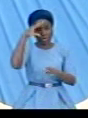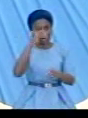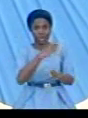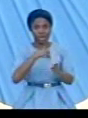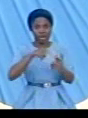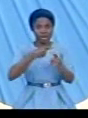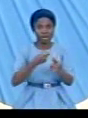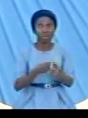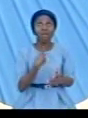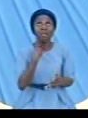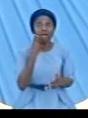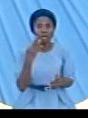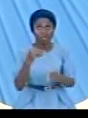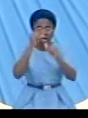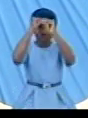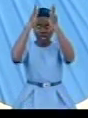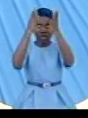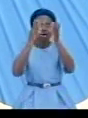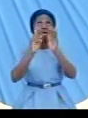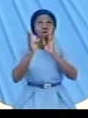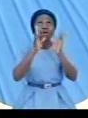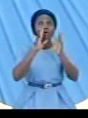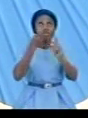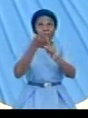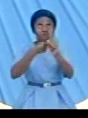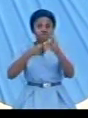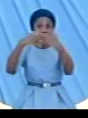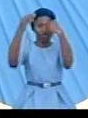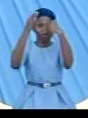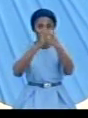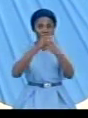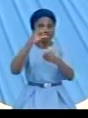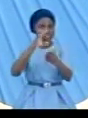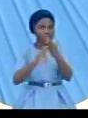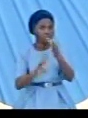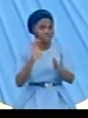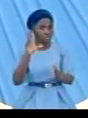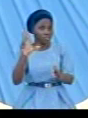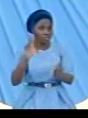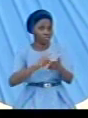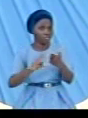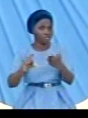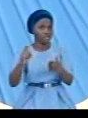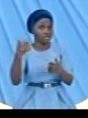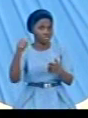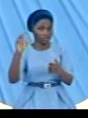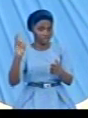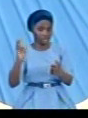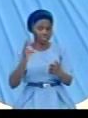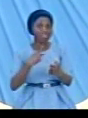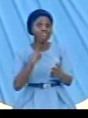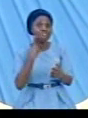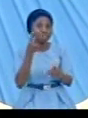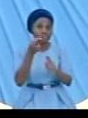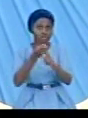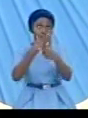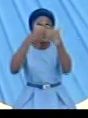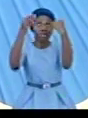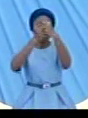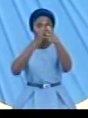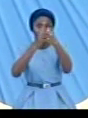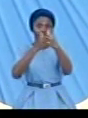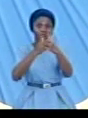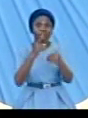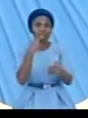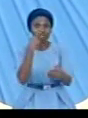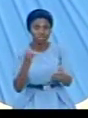Father spoke from heaven. In chapter 3, verse 17, and lo, a voice from heaven saying,